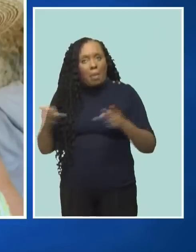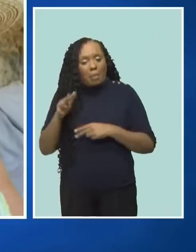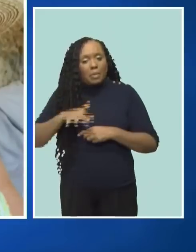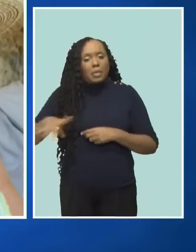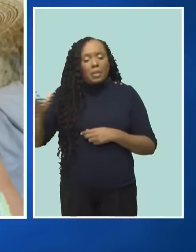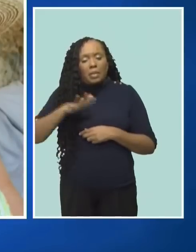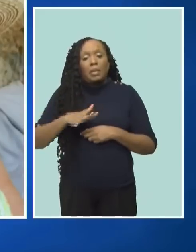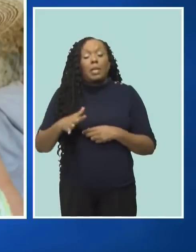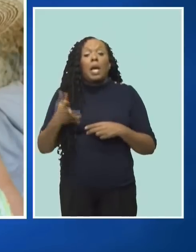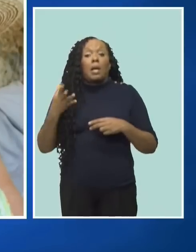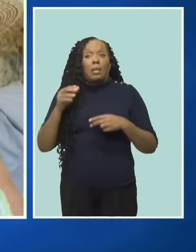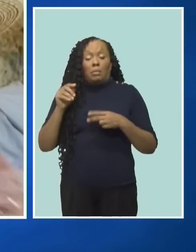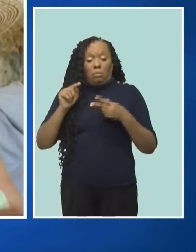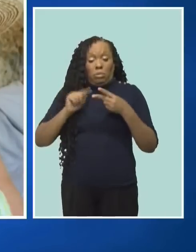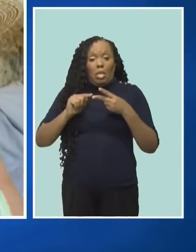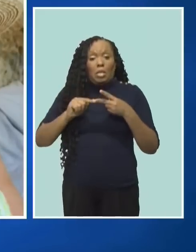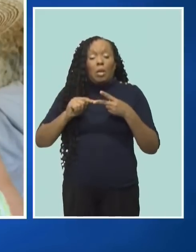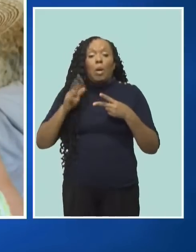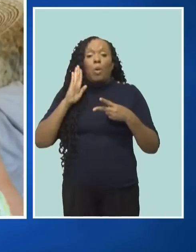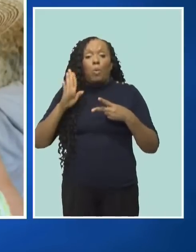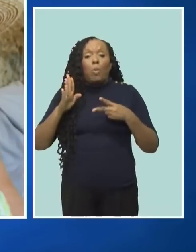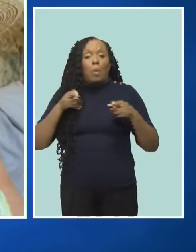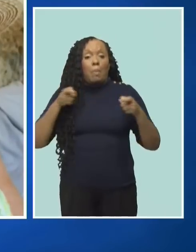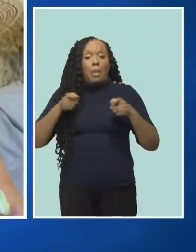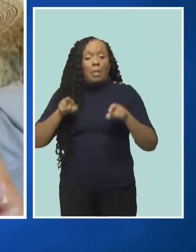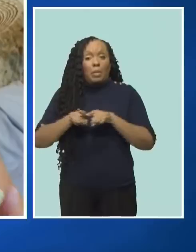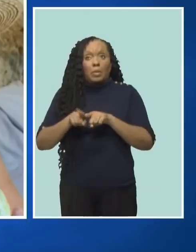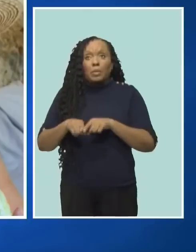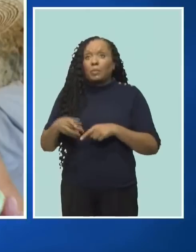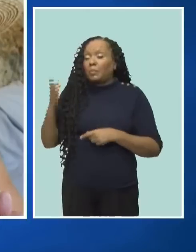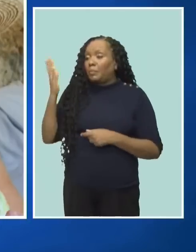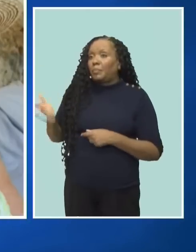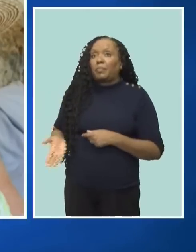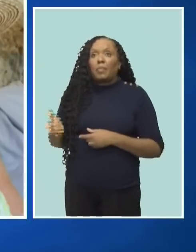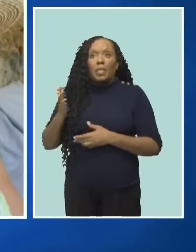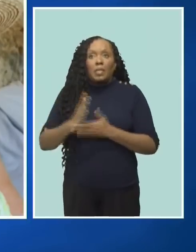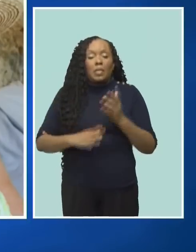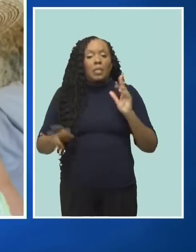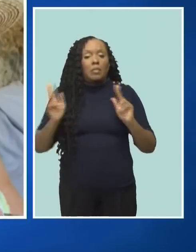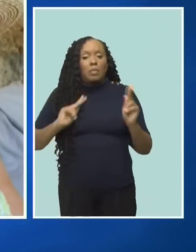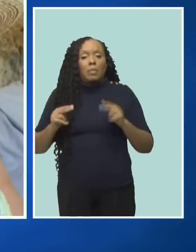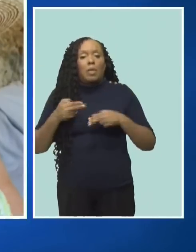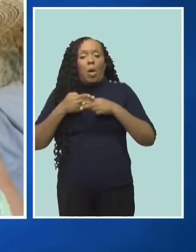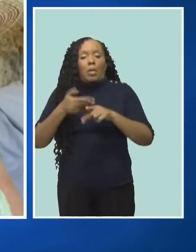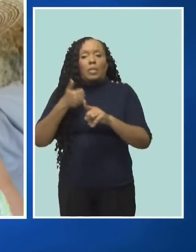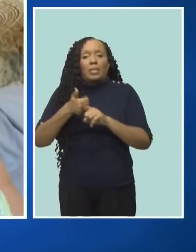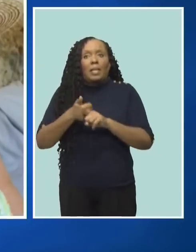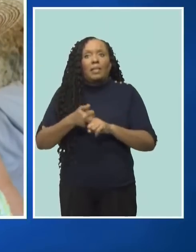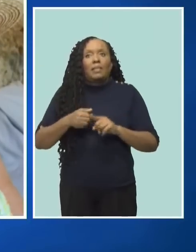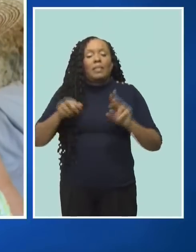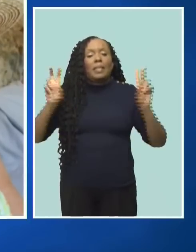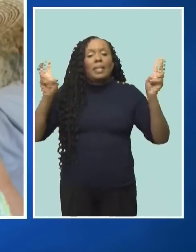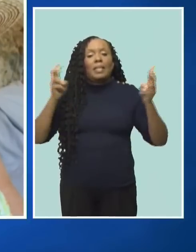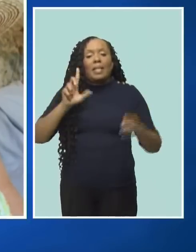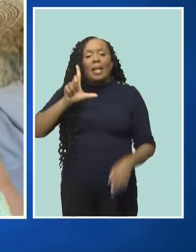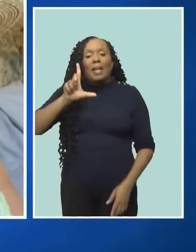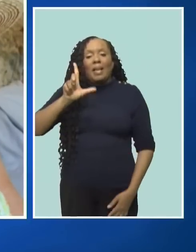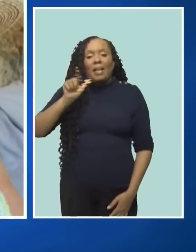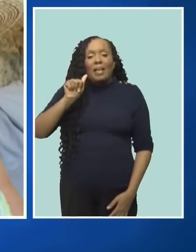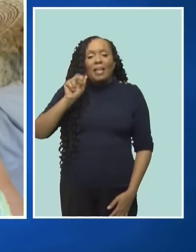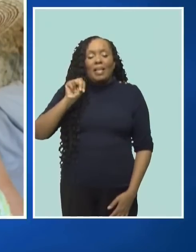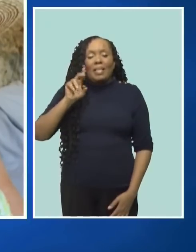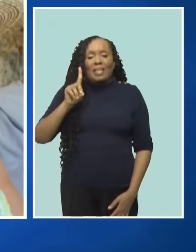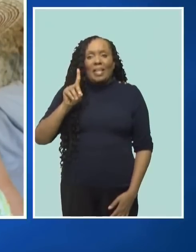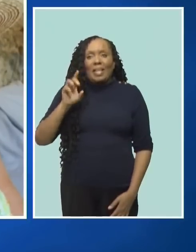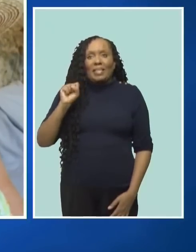whole idea of being a gardener, or some people call themselves in Barbados landscapers, well, that means